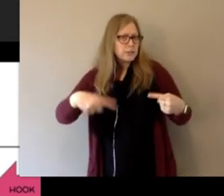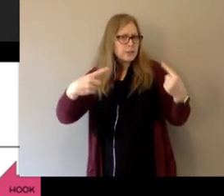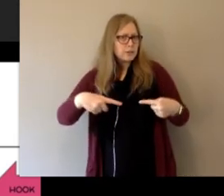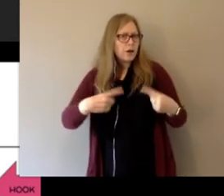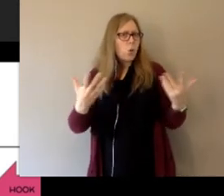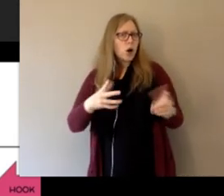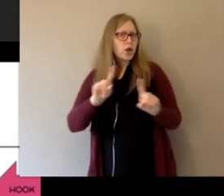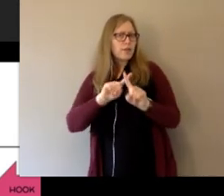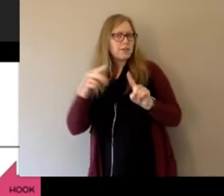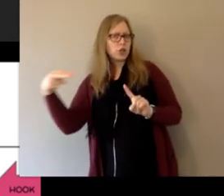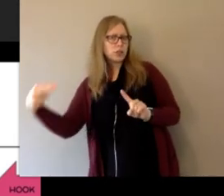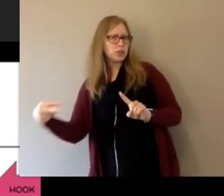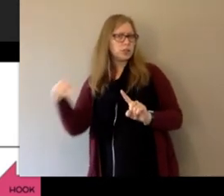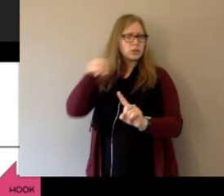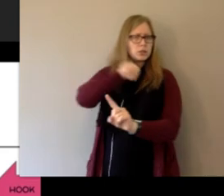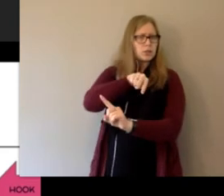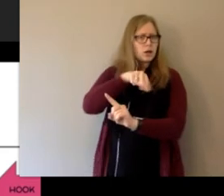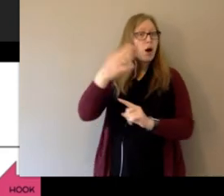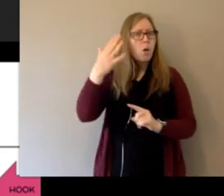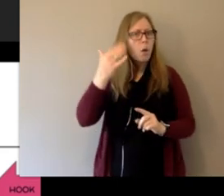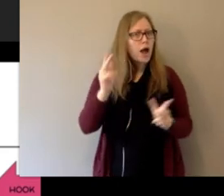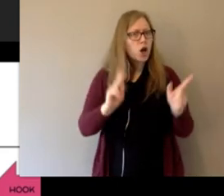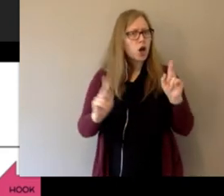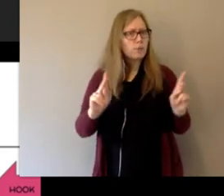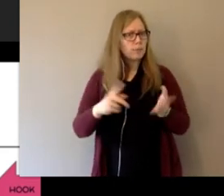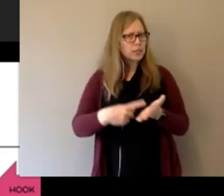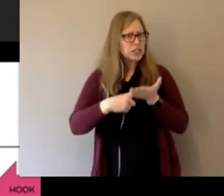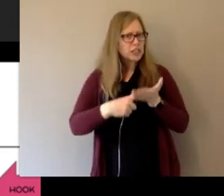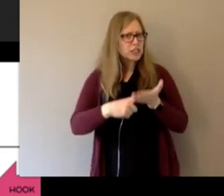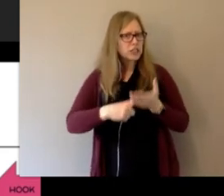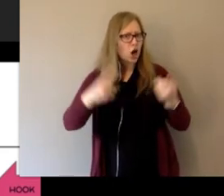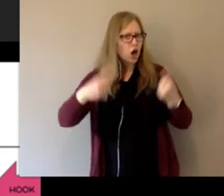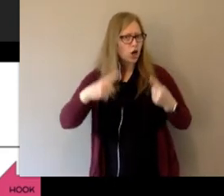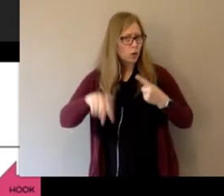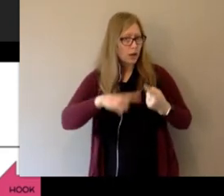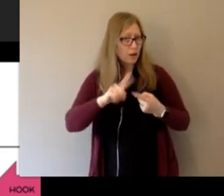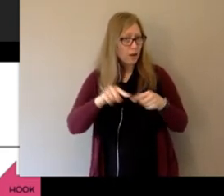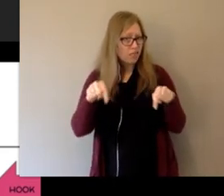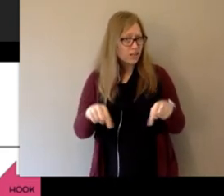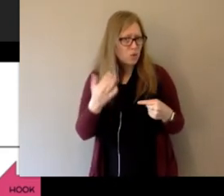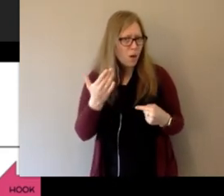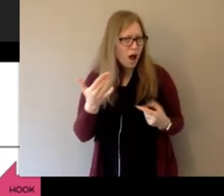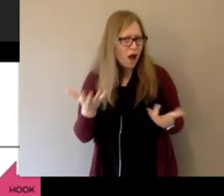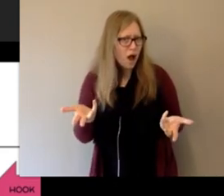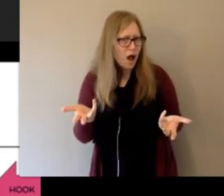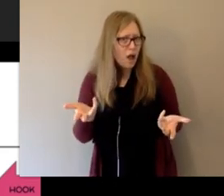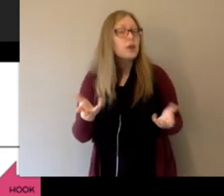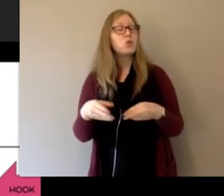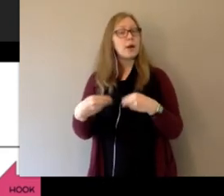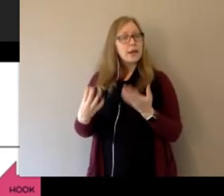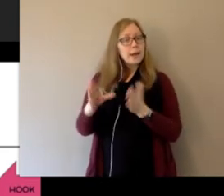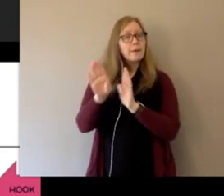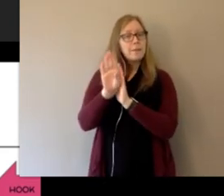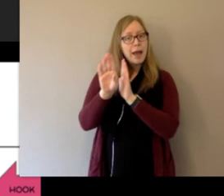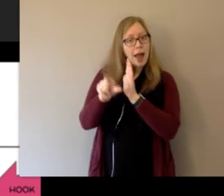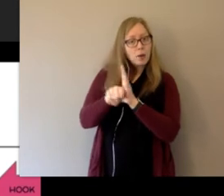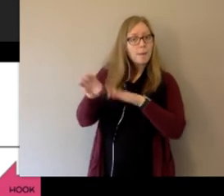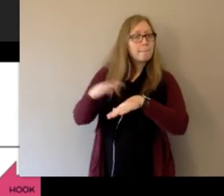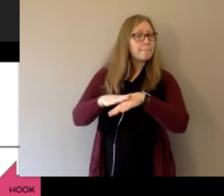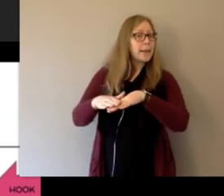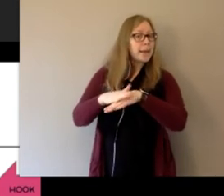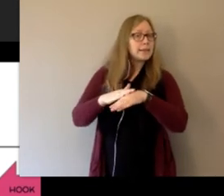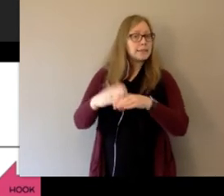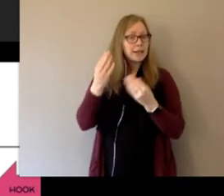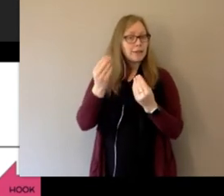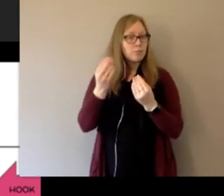there? Why are people debating about this? So you kind of want to just give them some background information about that,